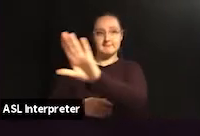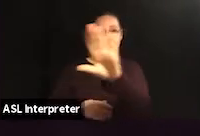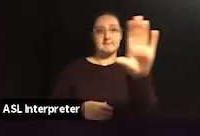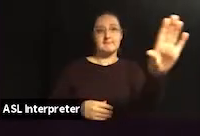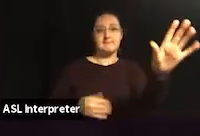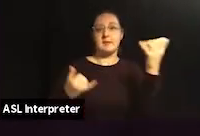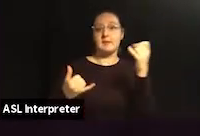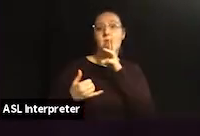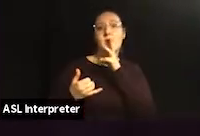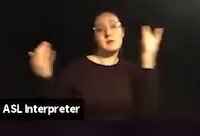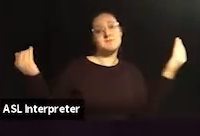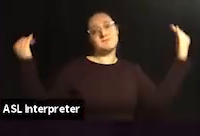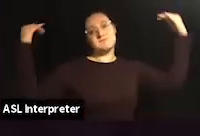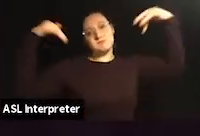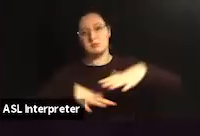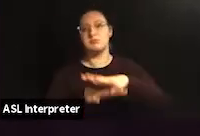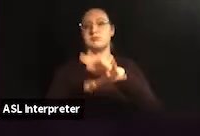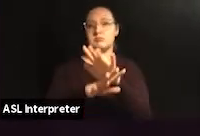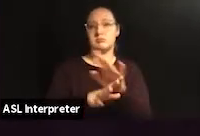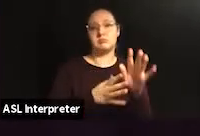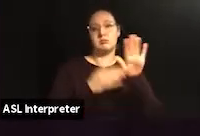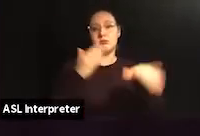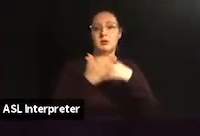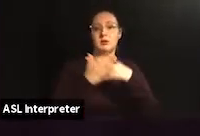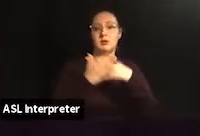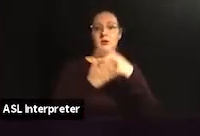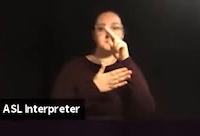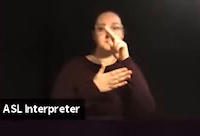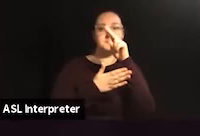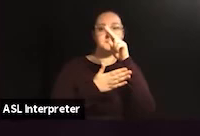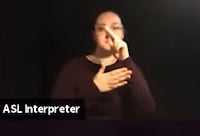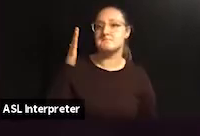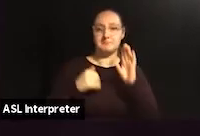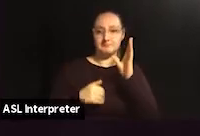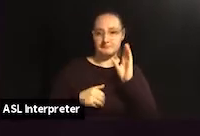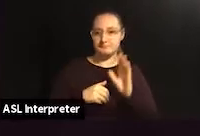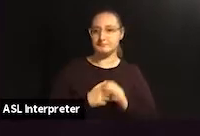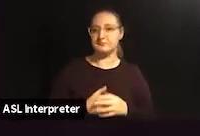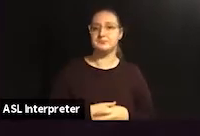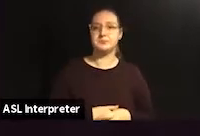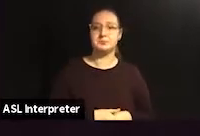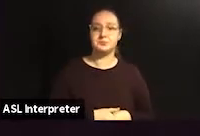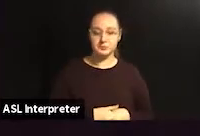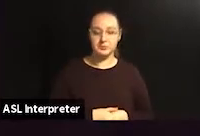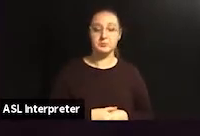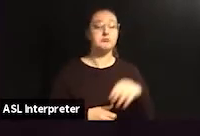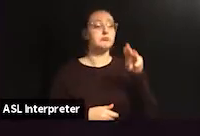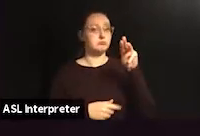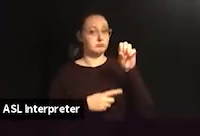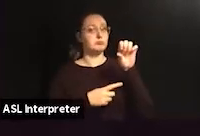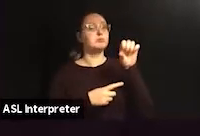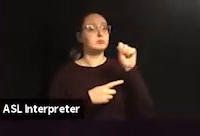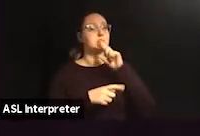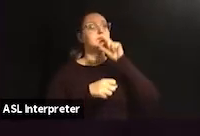may come back upon the Egyptians, upon their chariots and chariot drivers." So Moses stretched out his hand over the